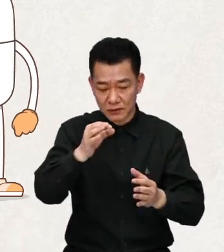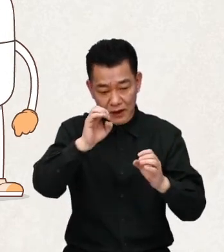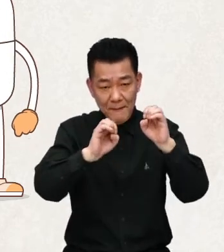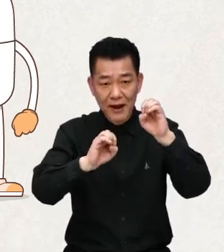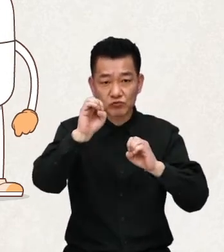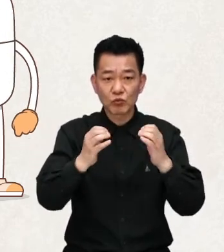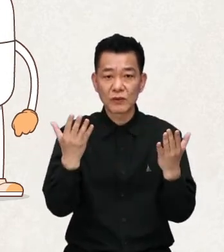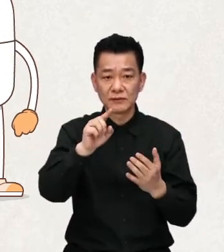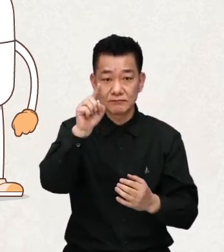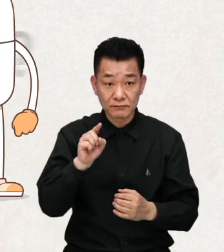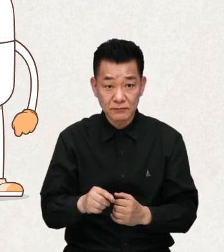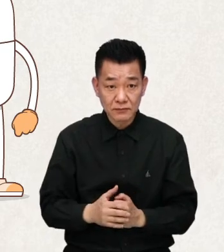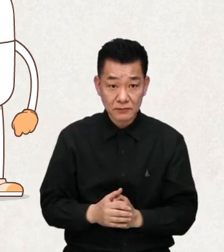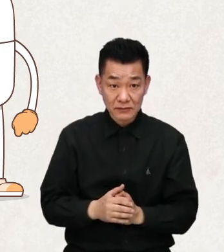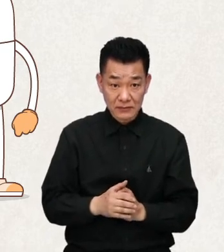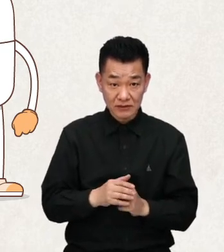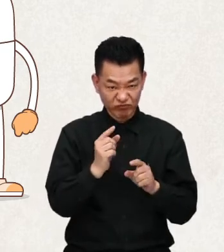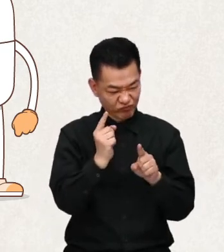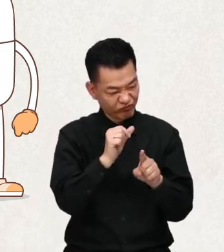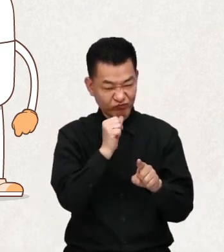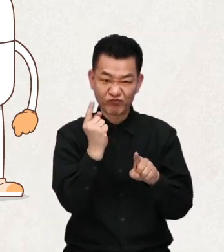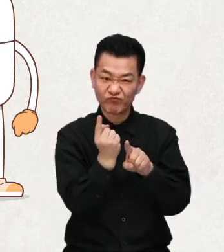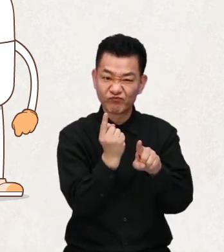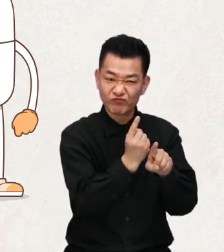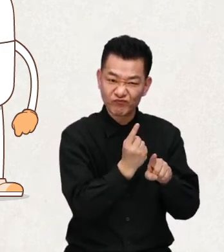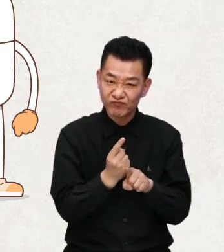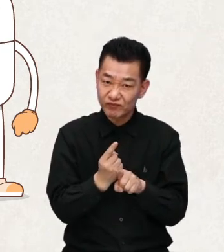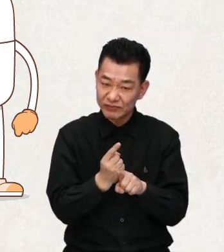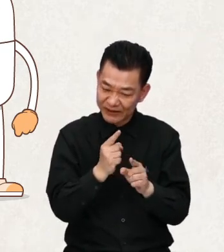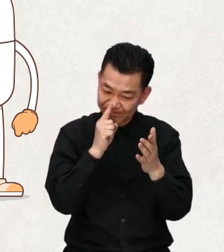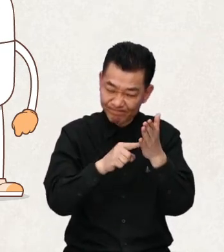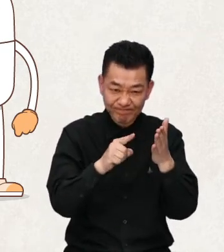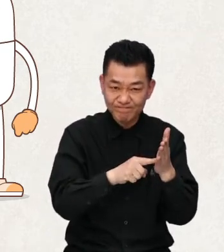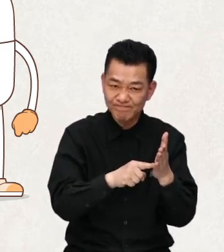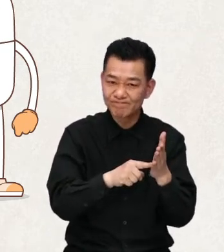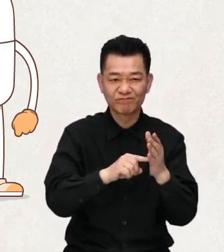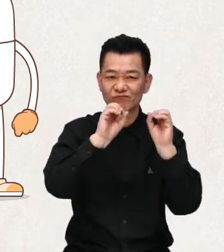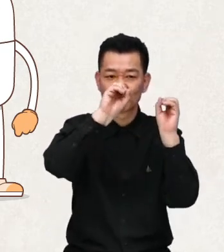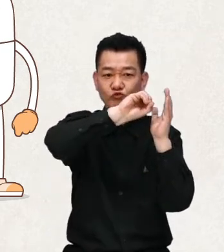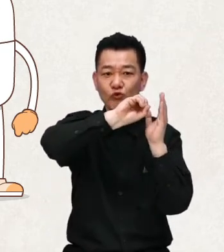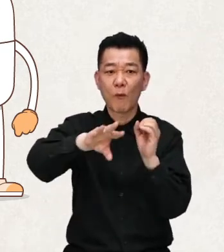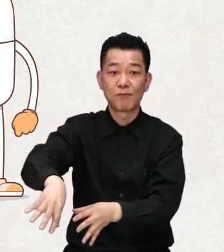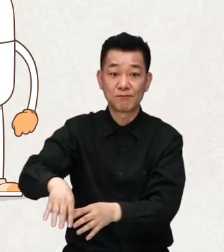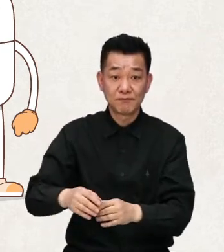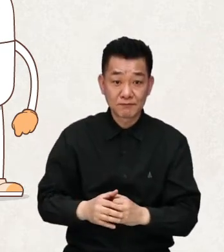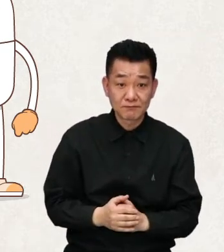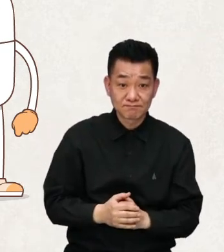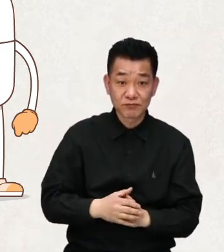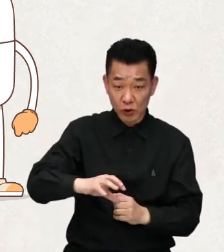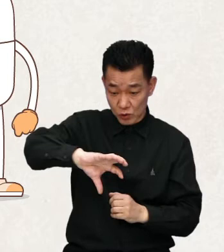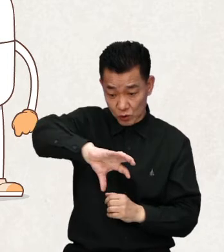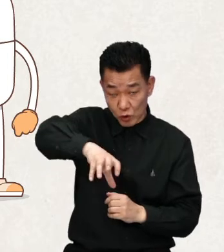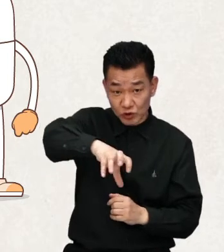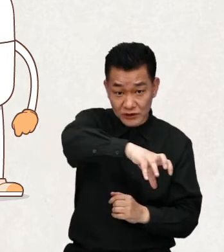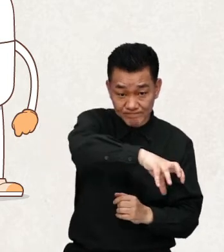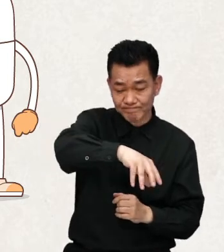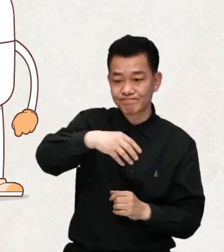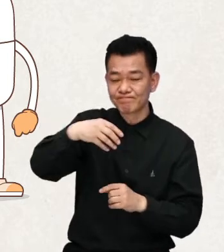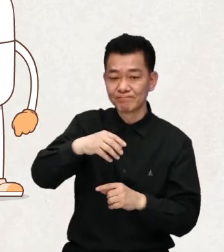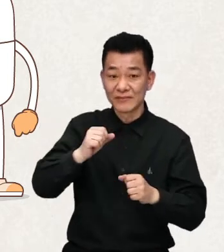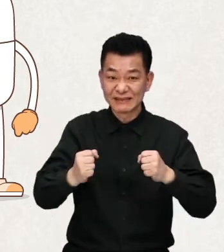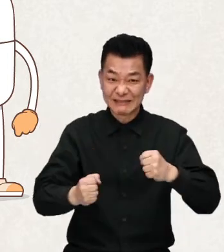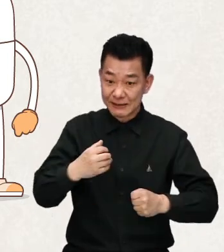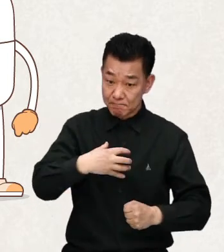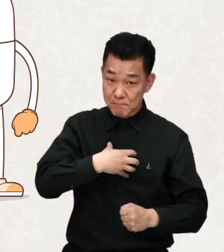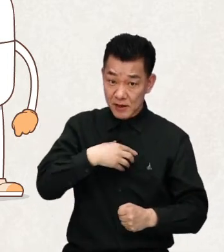consideration? If it is not admissible, an inquiry is not carried out and notify the petitioner and the state party